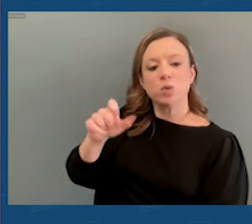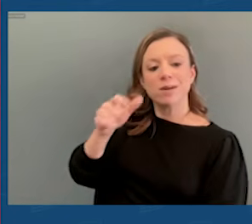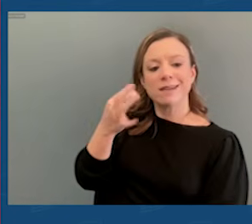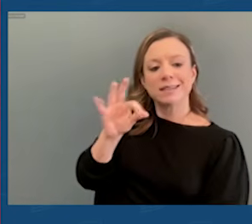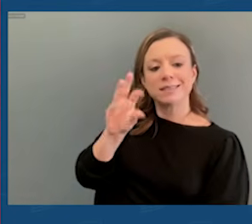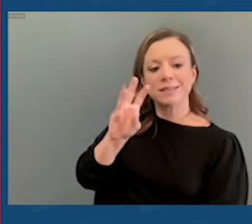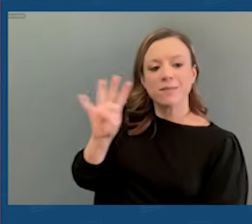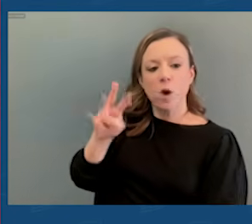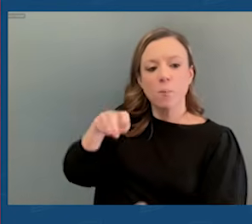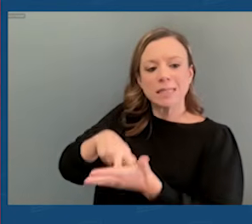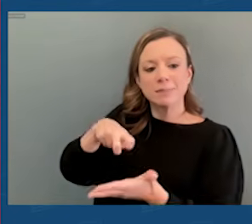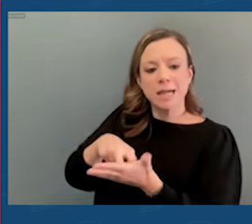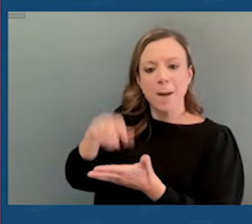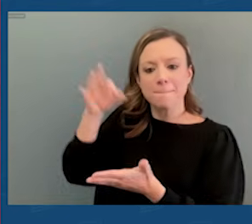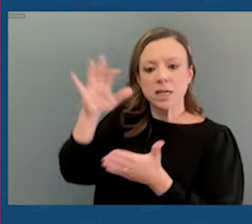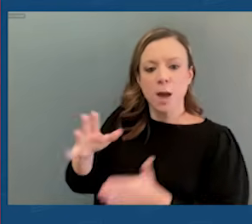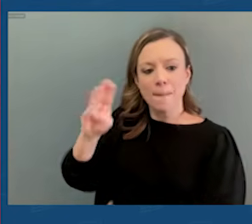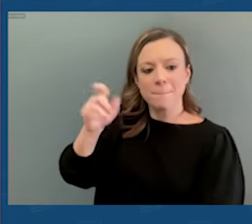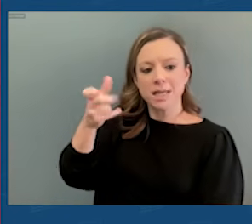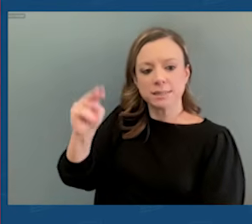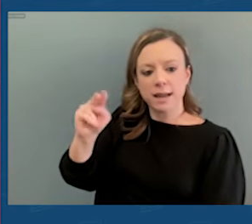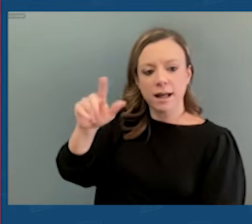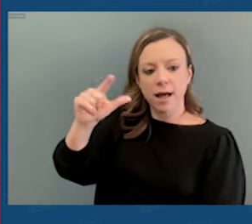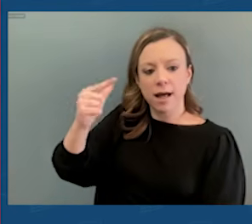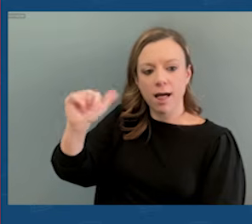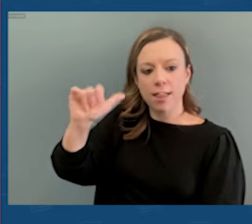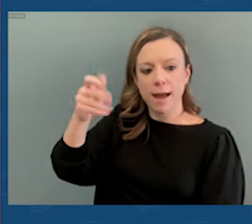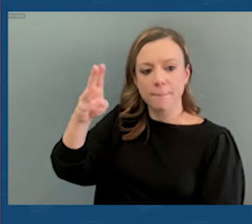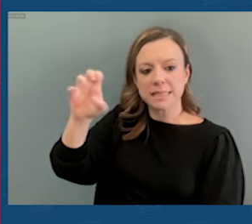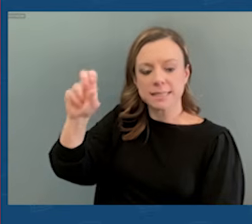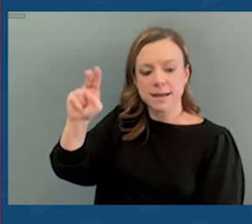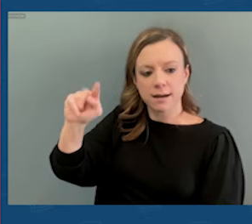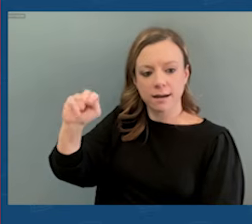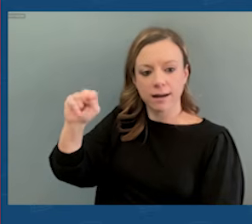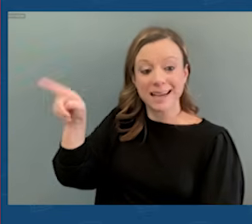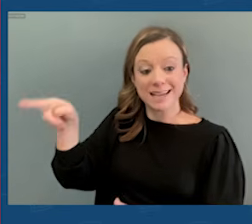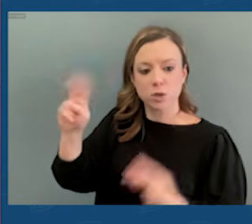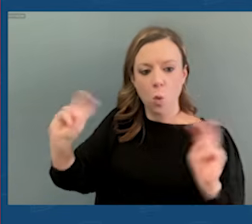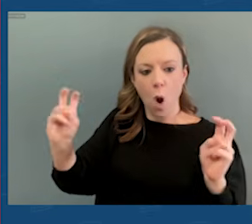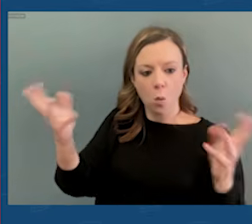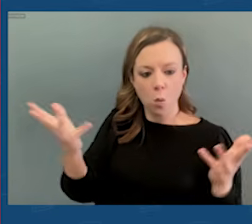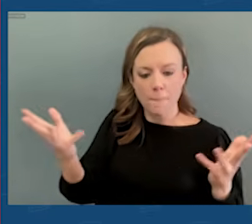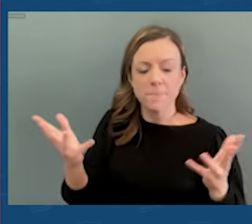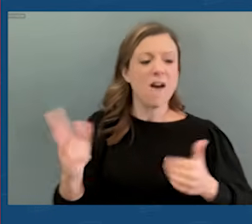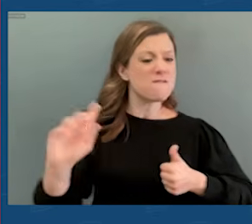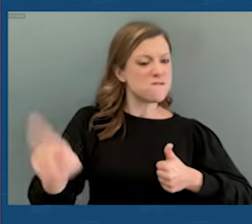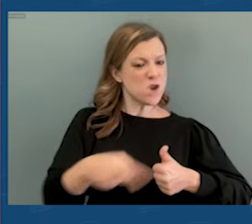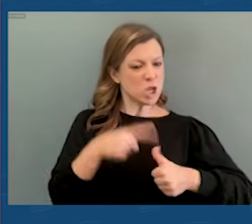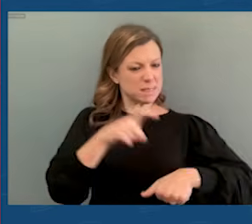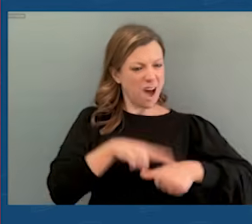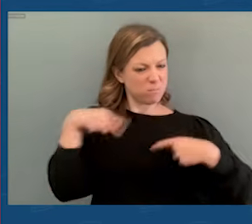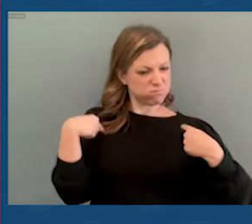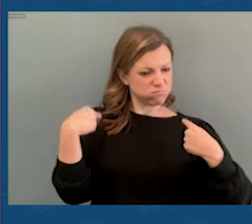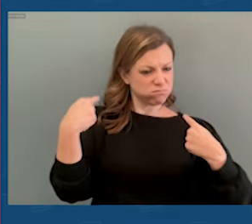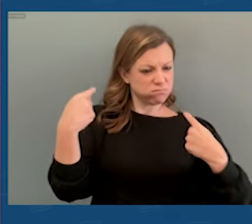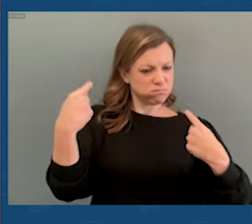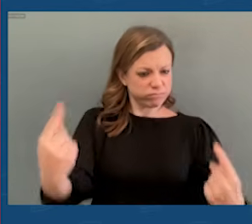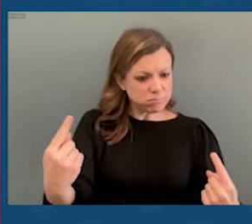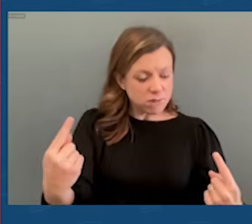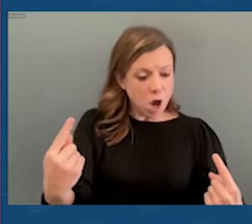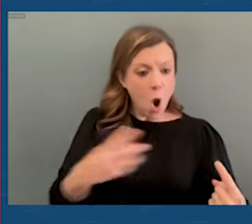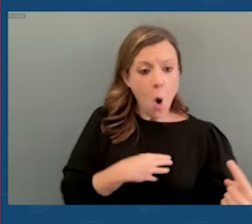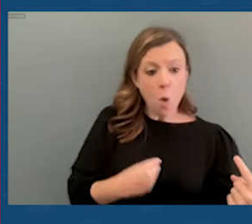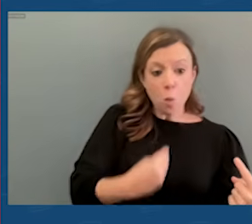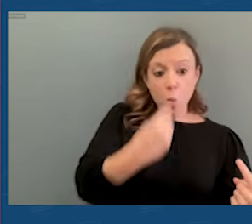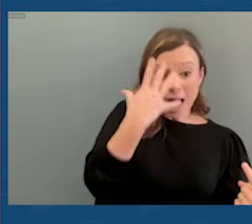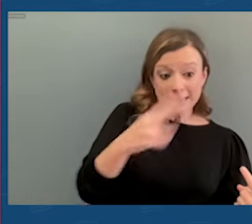and civil rights activist Milton Galamison offered an answer. Quote, I think for the first time in many years, whites in the North